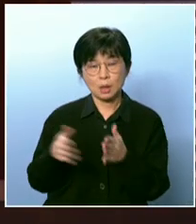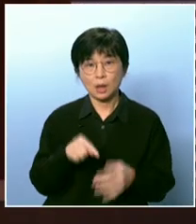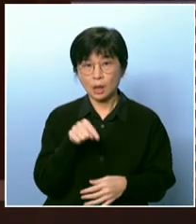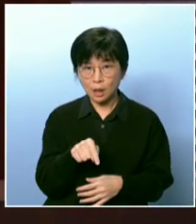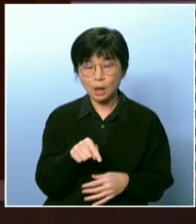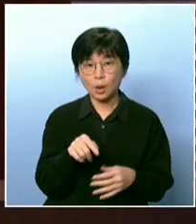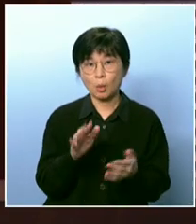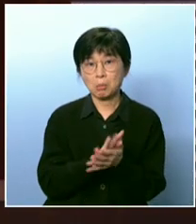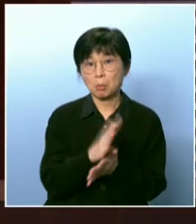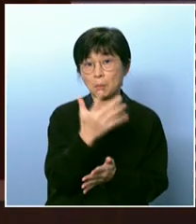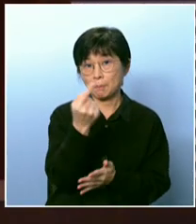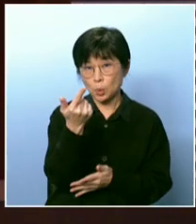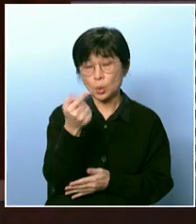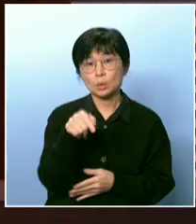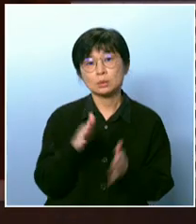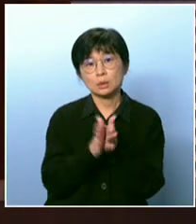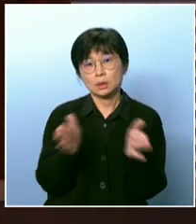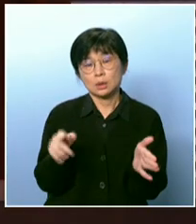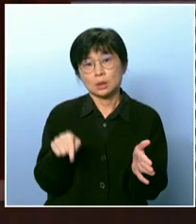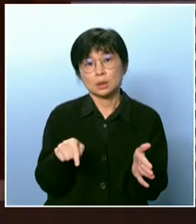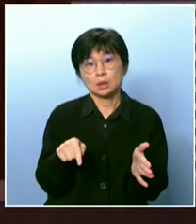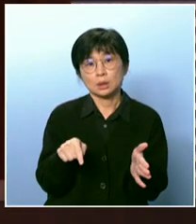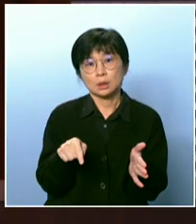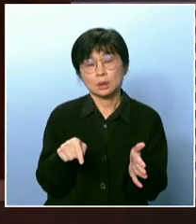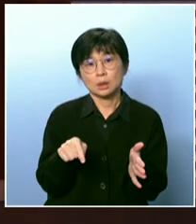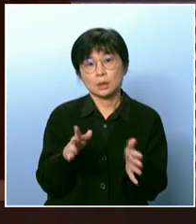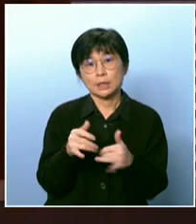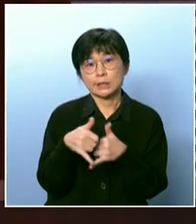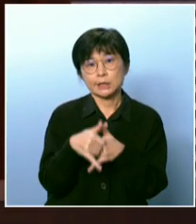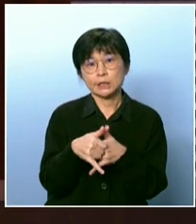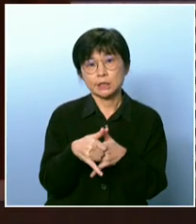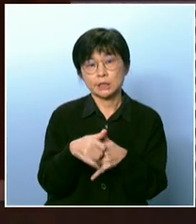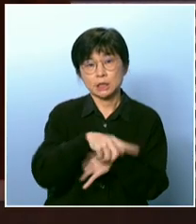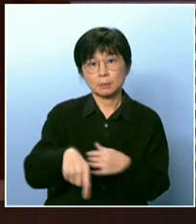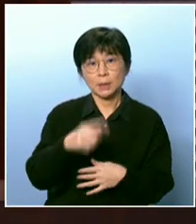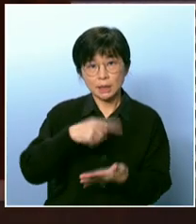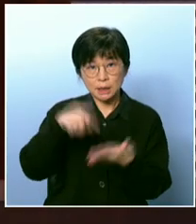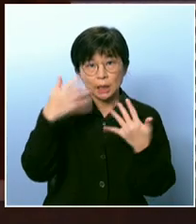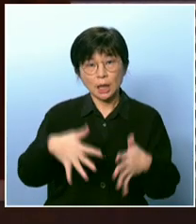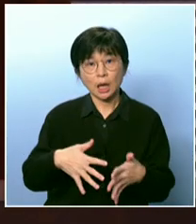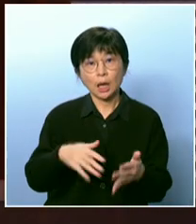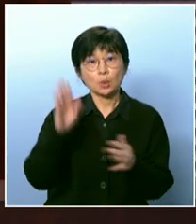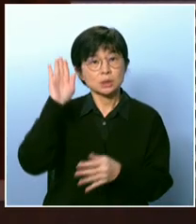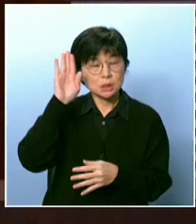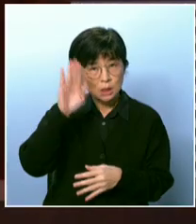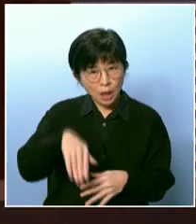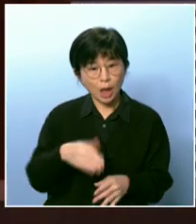the discrepancy? Mr. Alan Yong. Thank you, Mr. Lam, for your questions.